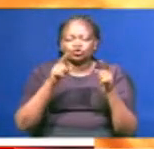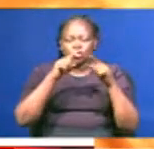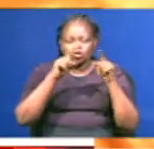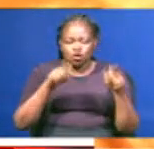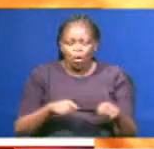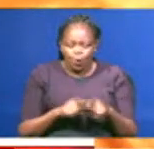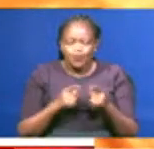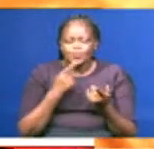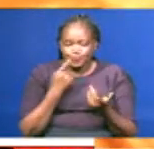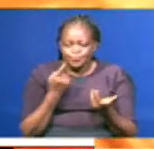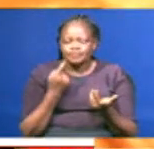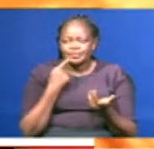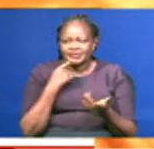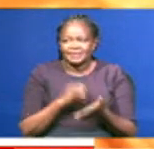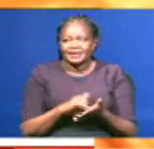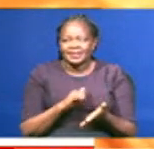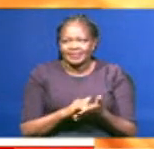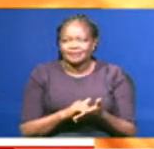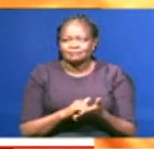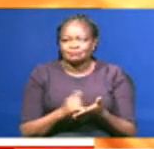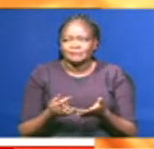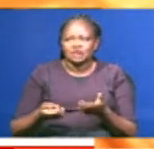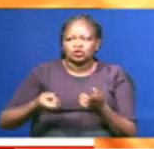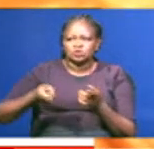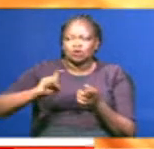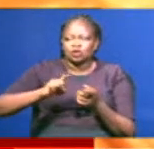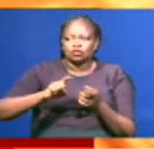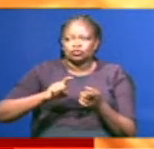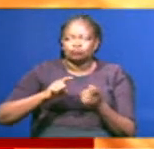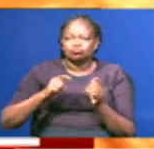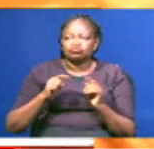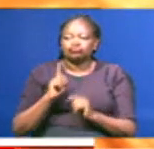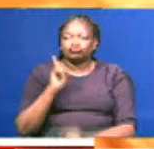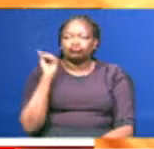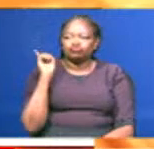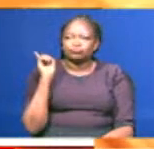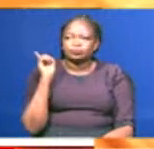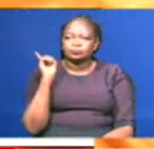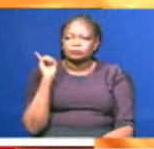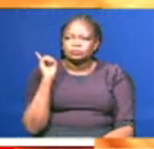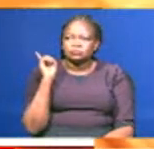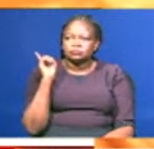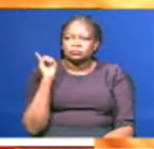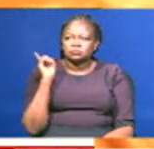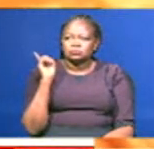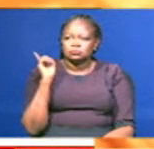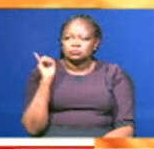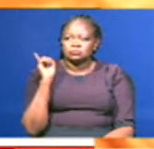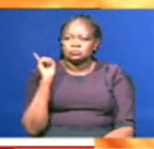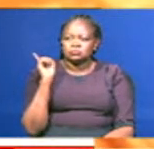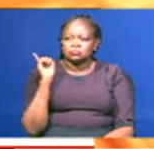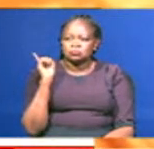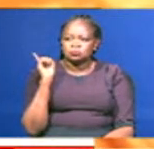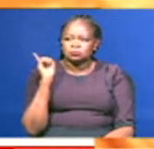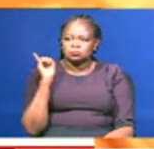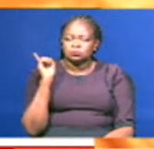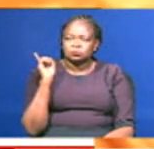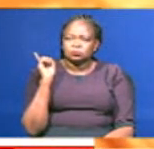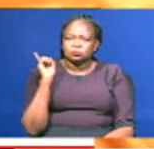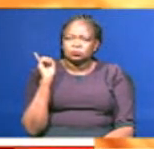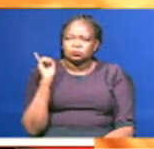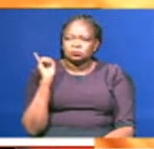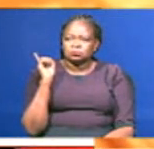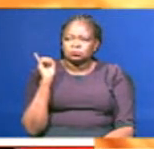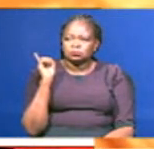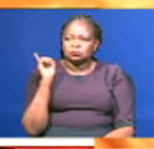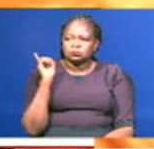and Gorges, Ramacha and Losokani Caves, Naromoru, Gorges, Karau Hills, Nosidan Escarpment, Rugus Caves